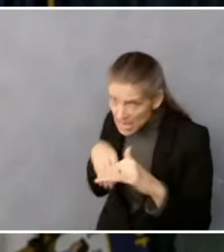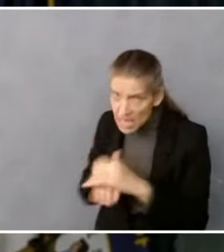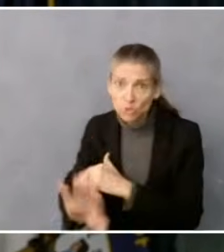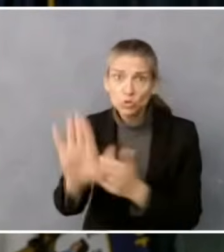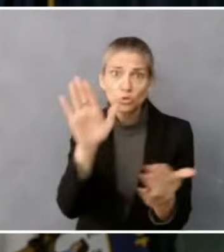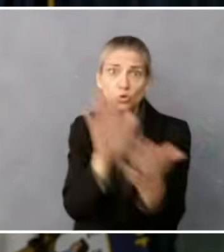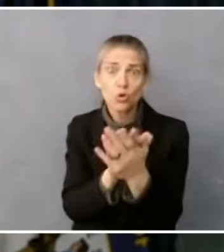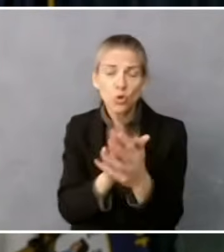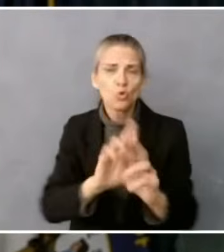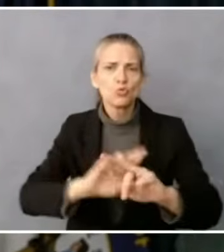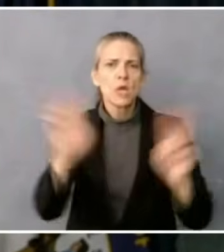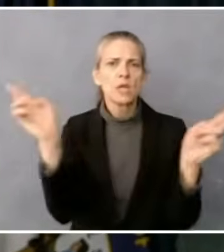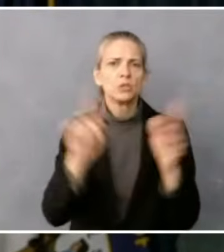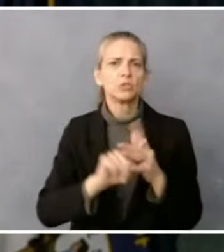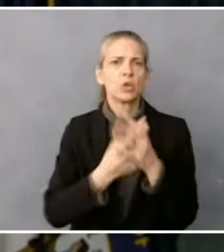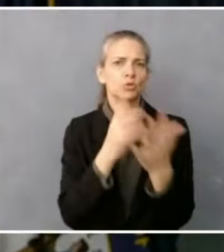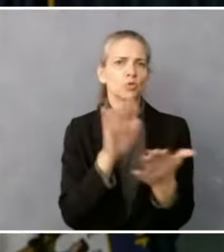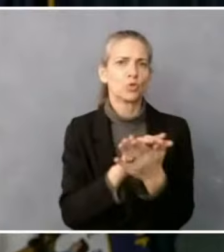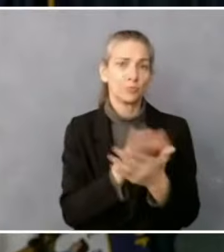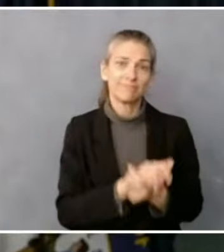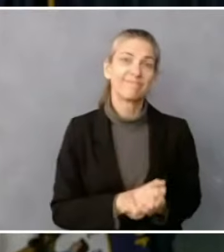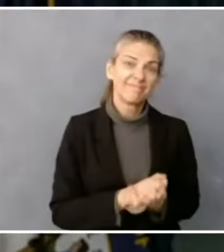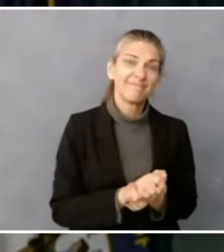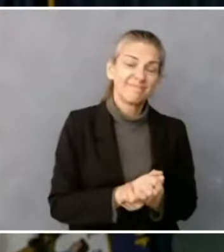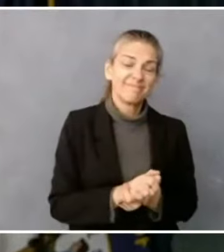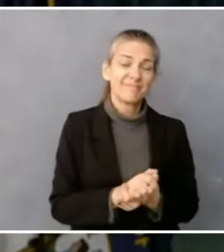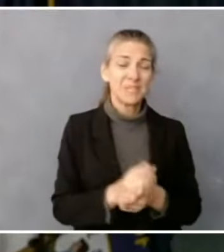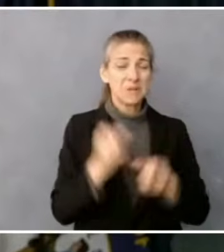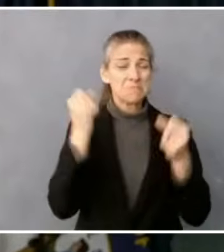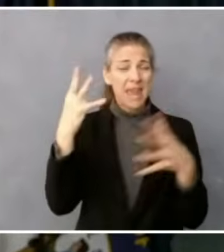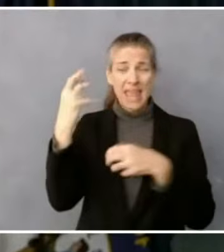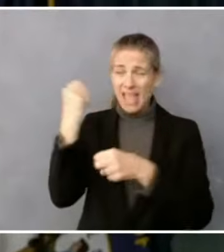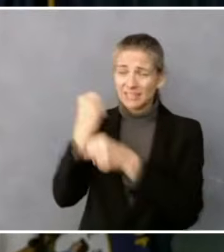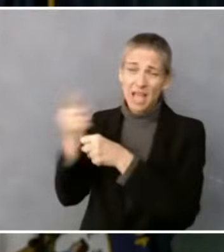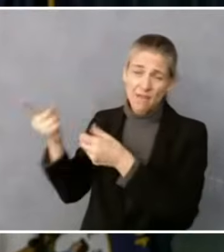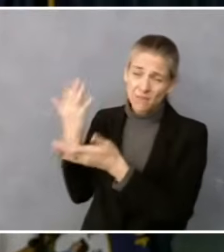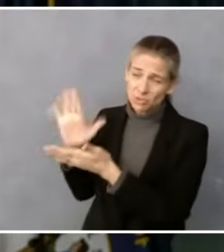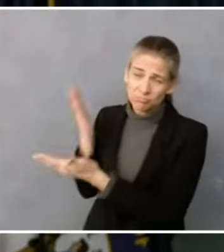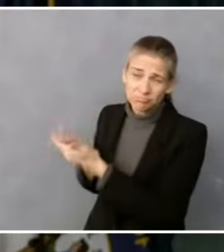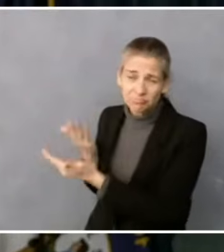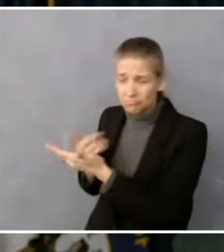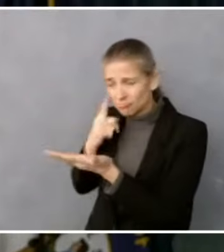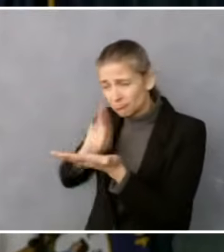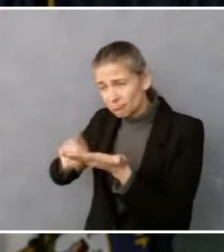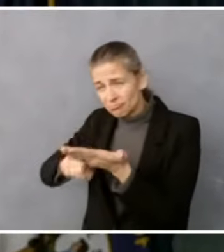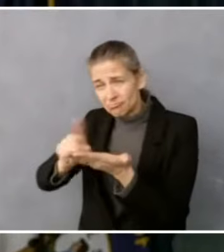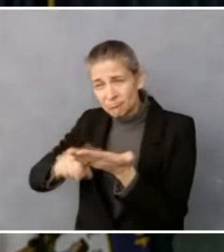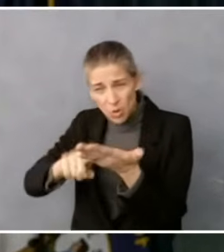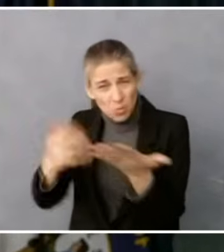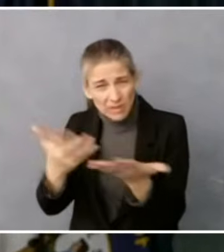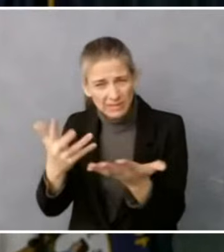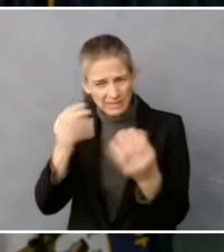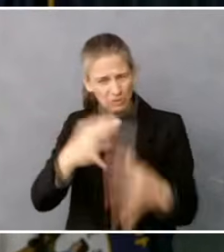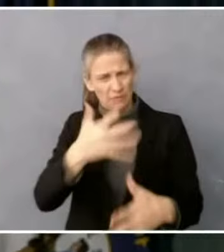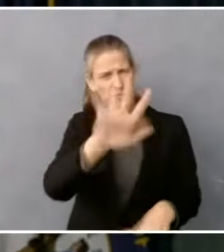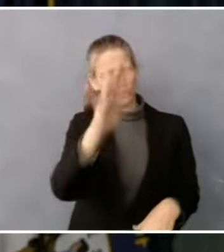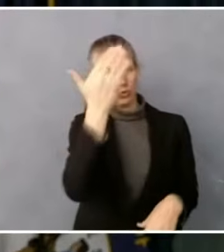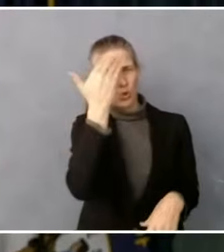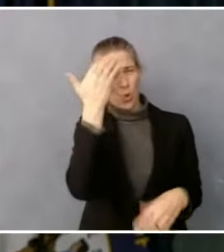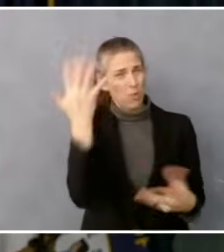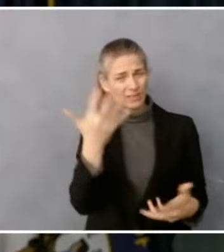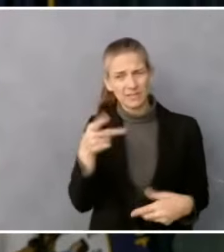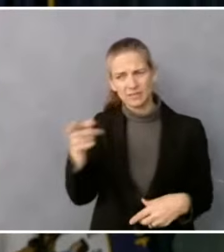the start of school. Decades of research confirm what we teachers already know. High quality